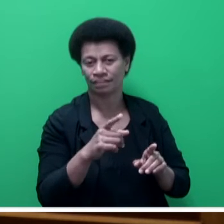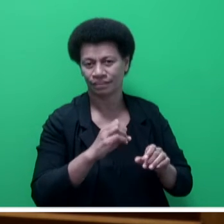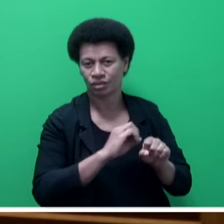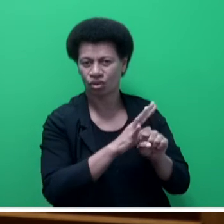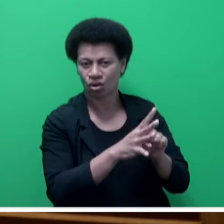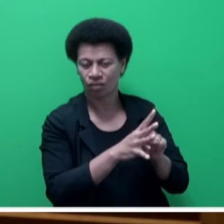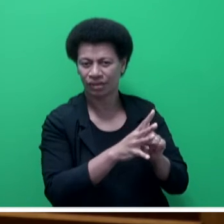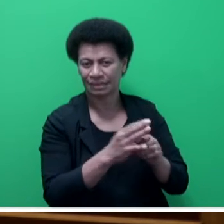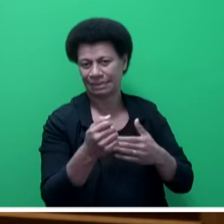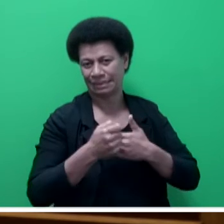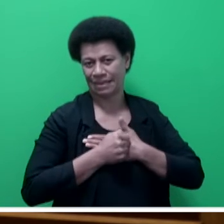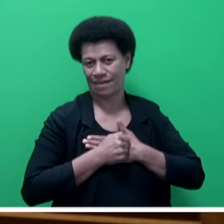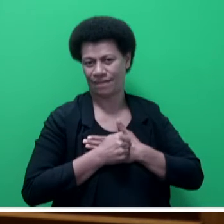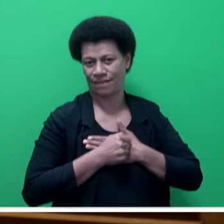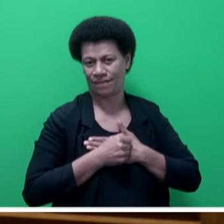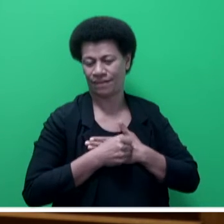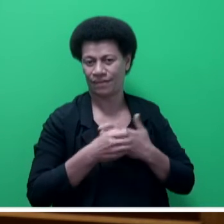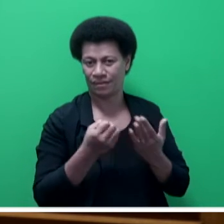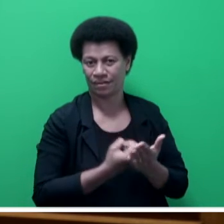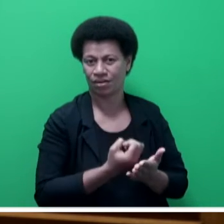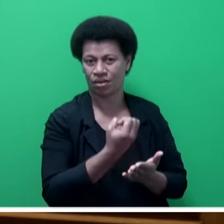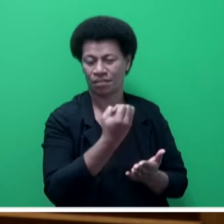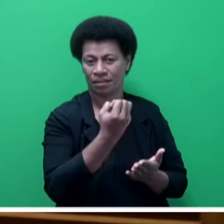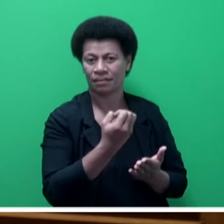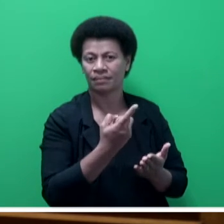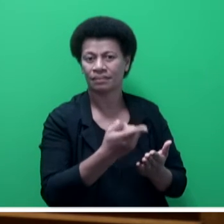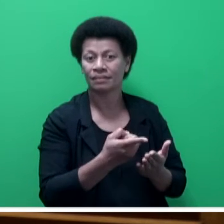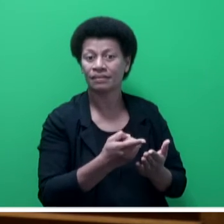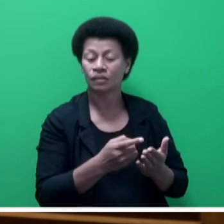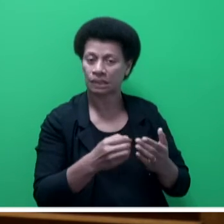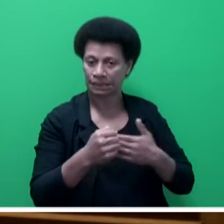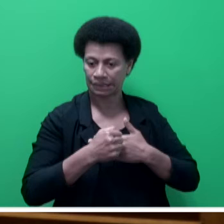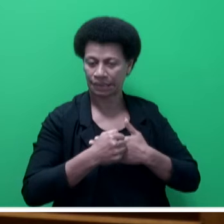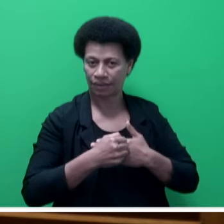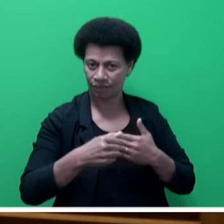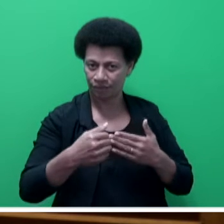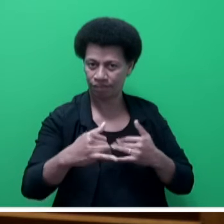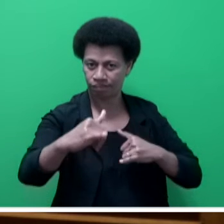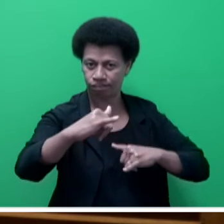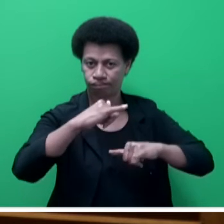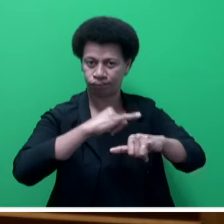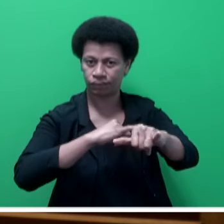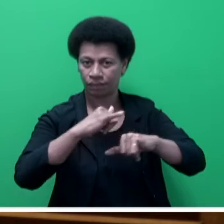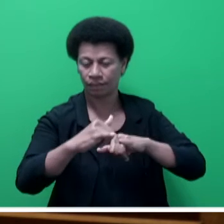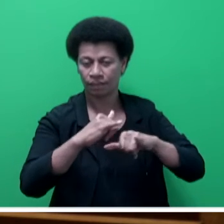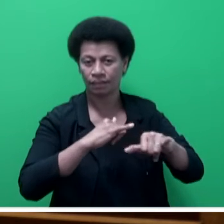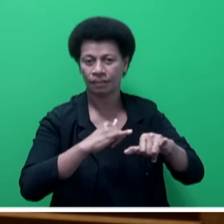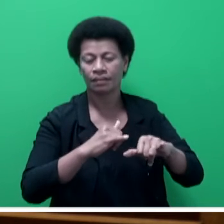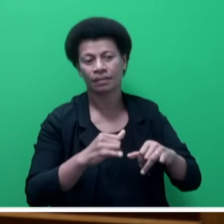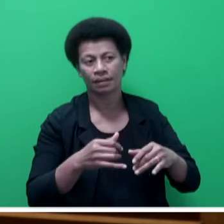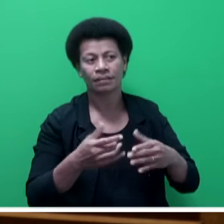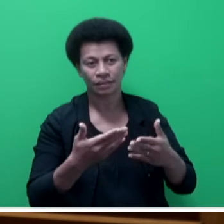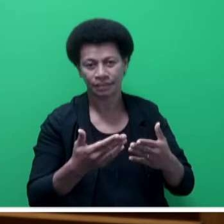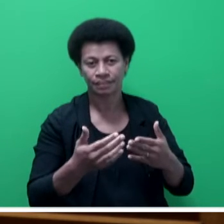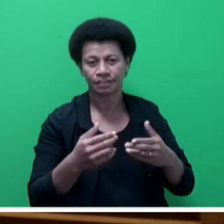economic recovery framework, under which we've implemented safe entry both for leisure and non-leisure travel. And to